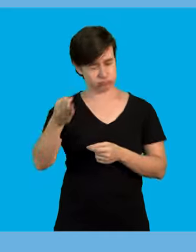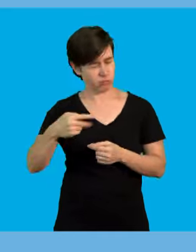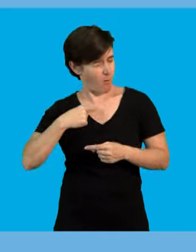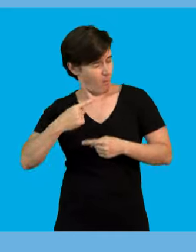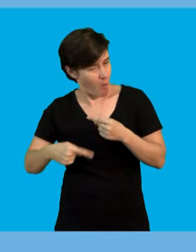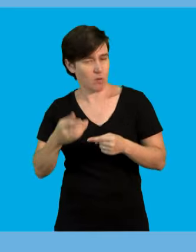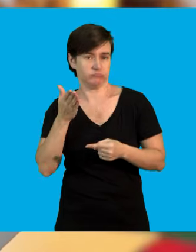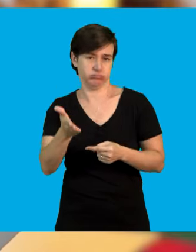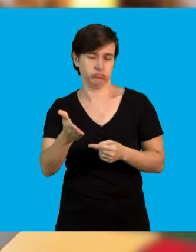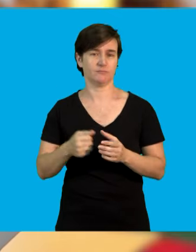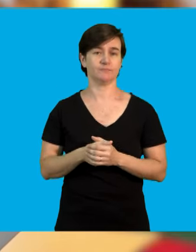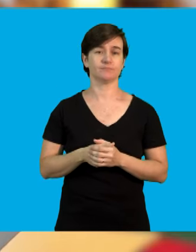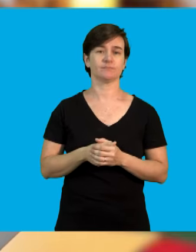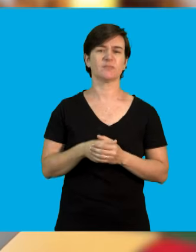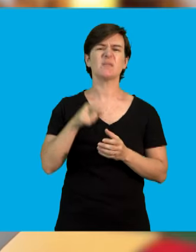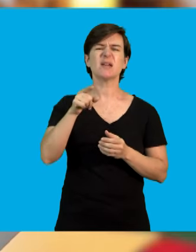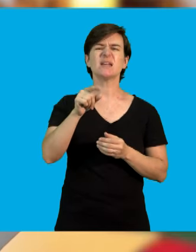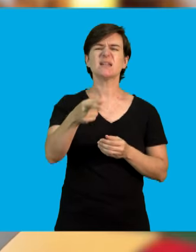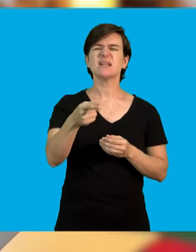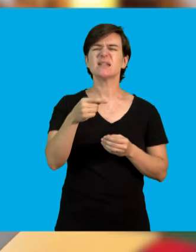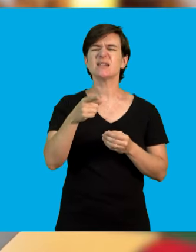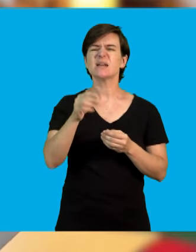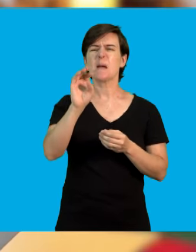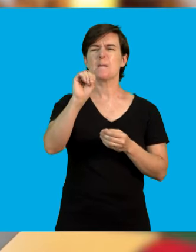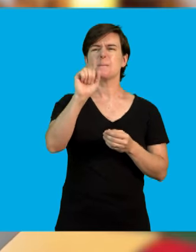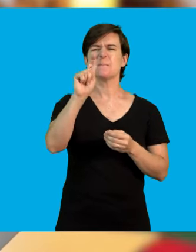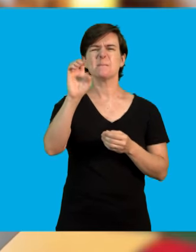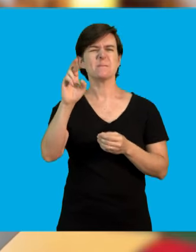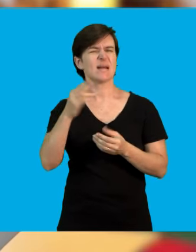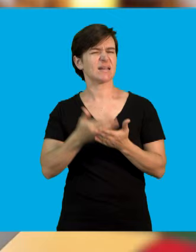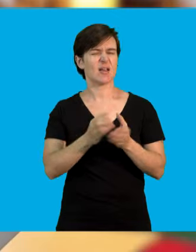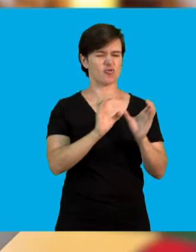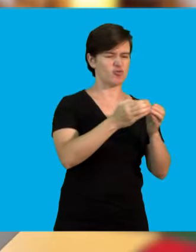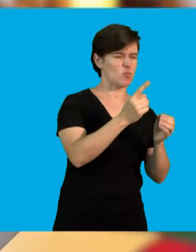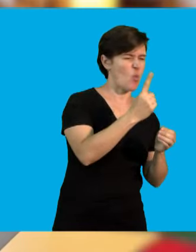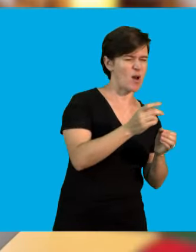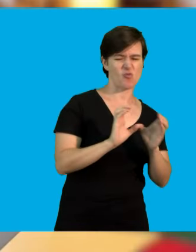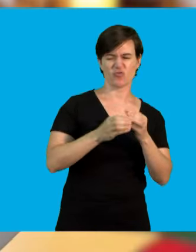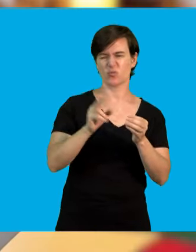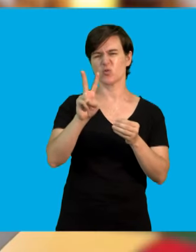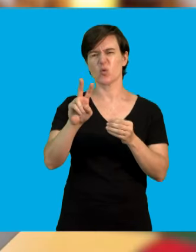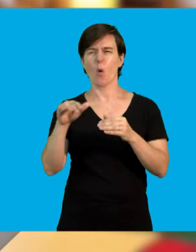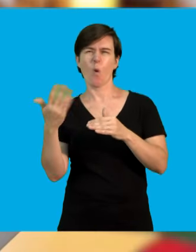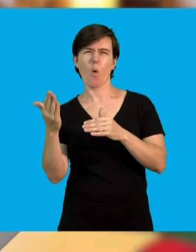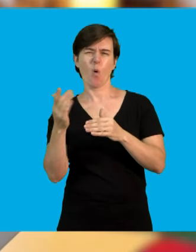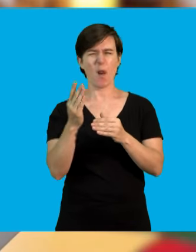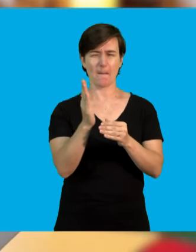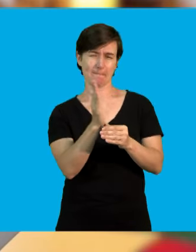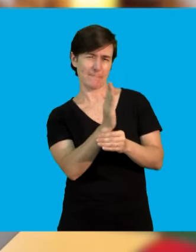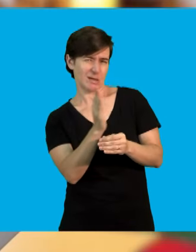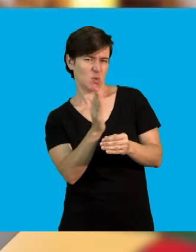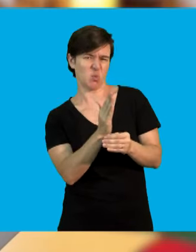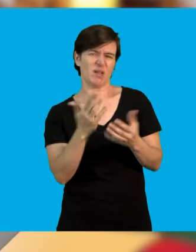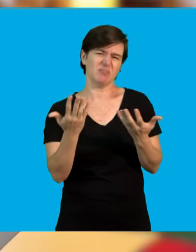the OH, whereas the metal could be any element that is found in either group 1, group 2, or basically in between the periodic